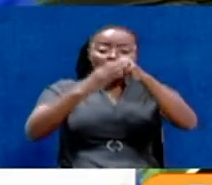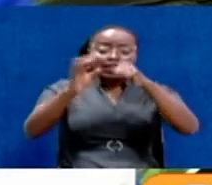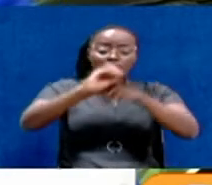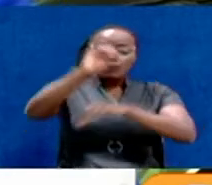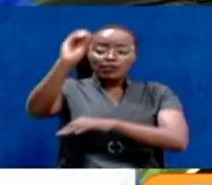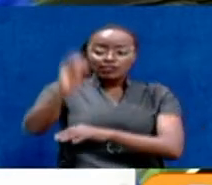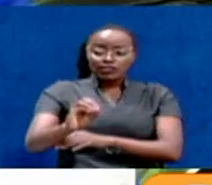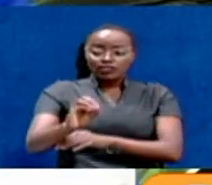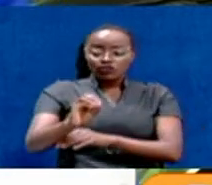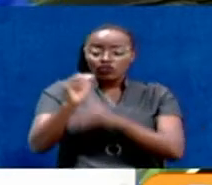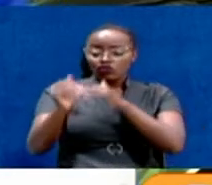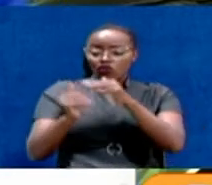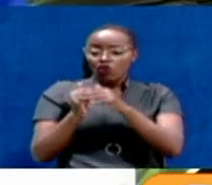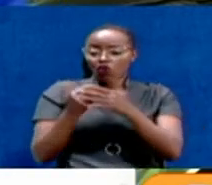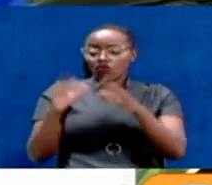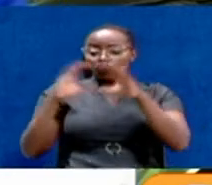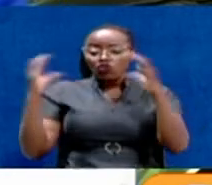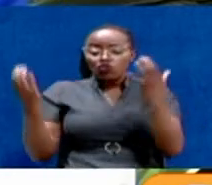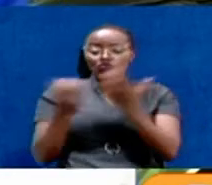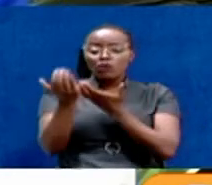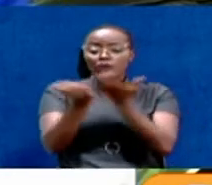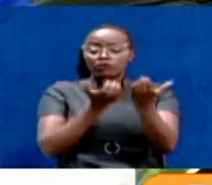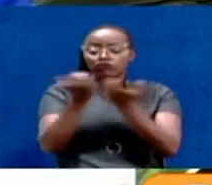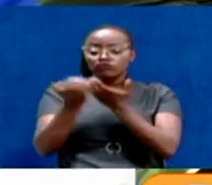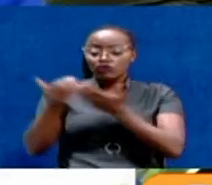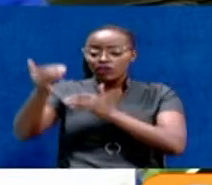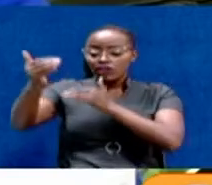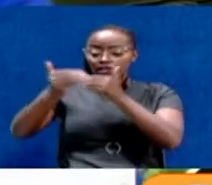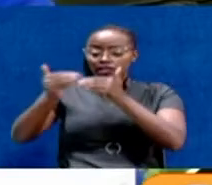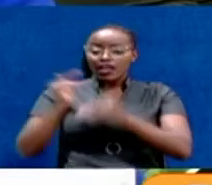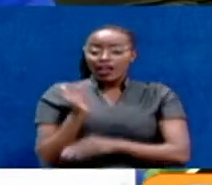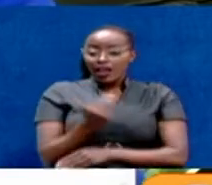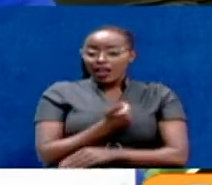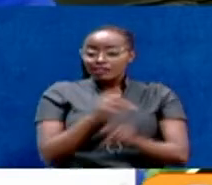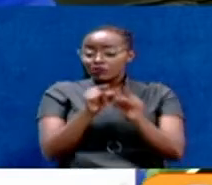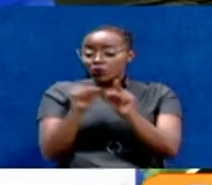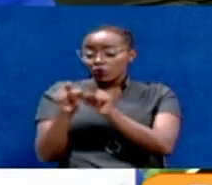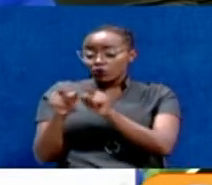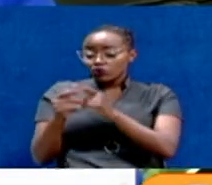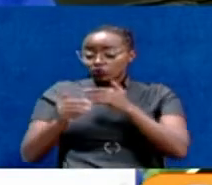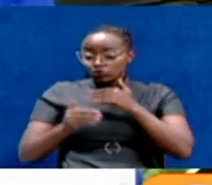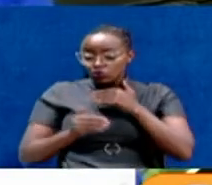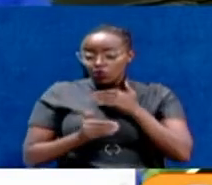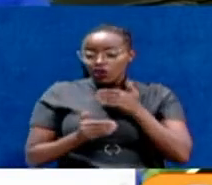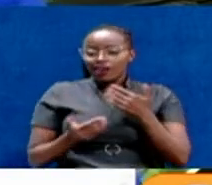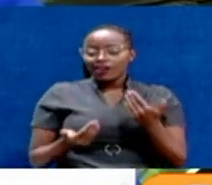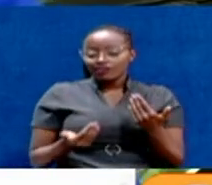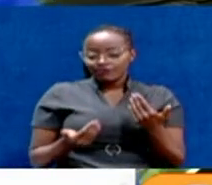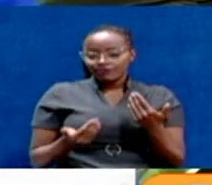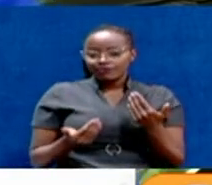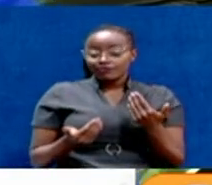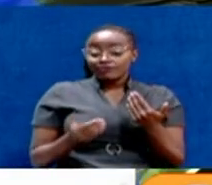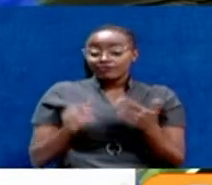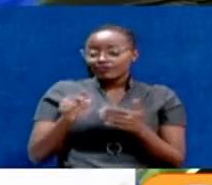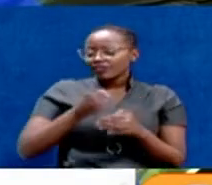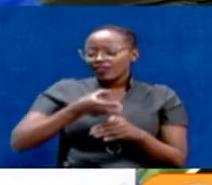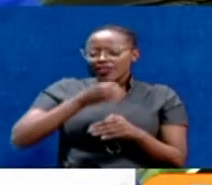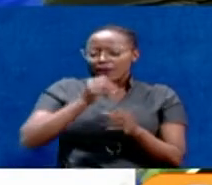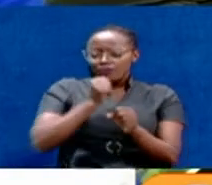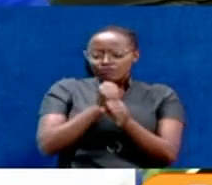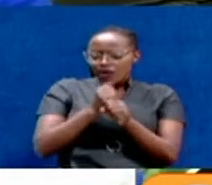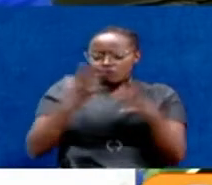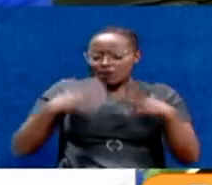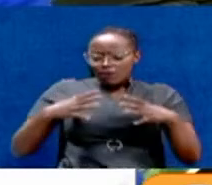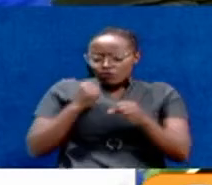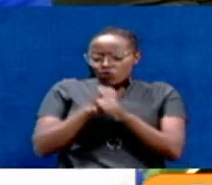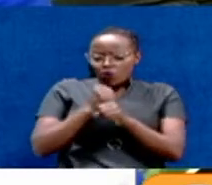over 90% of global trade to our doorsteps, and also to honor them. Now, what are seafarers